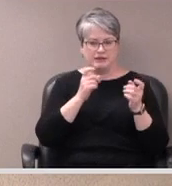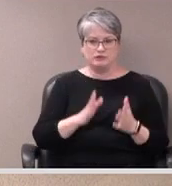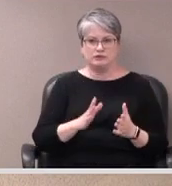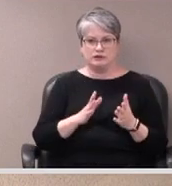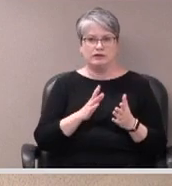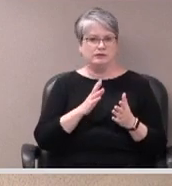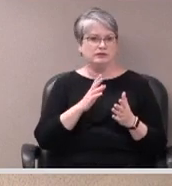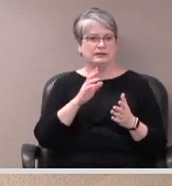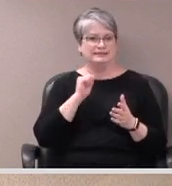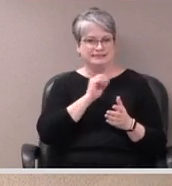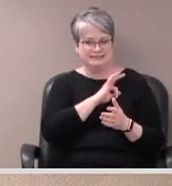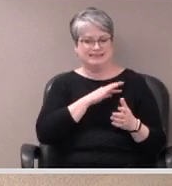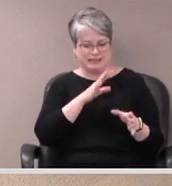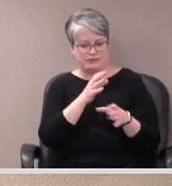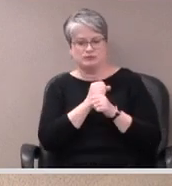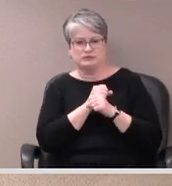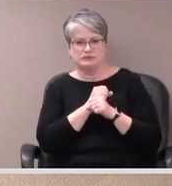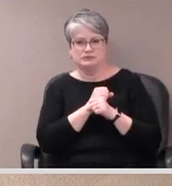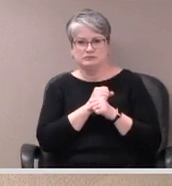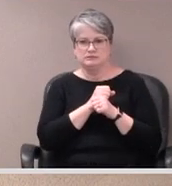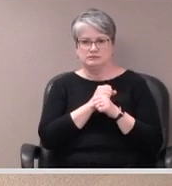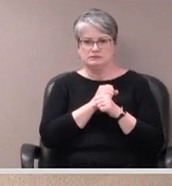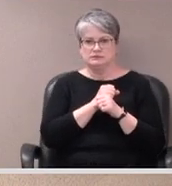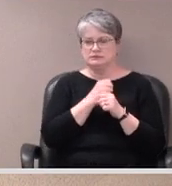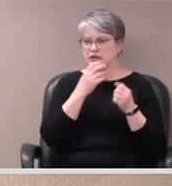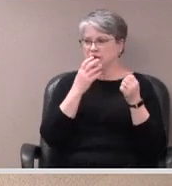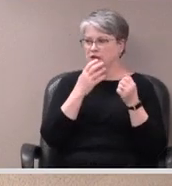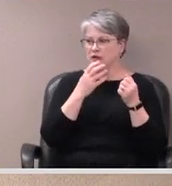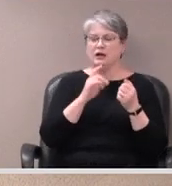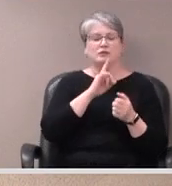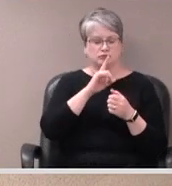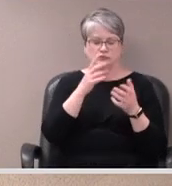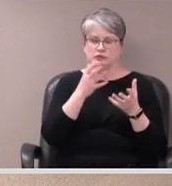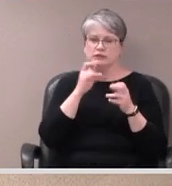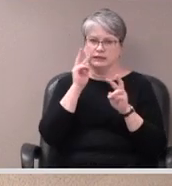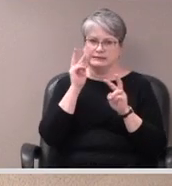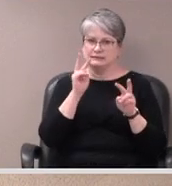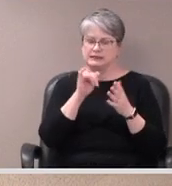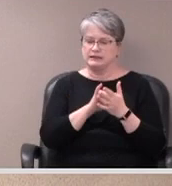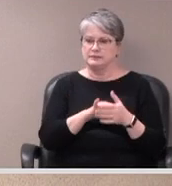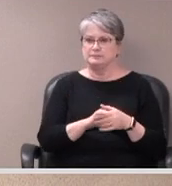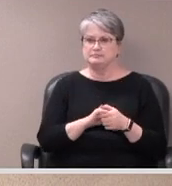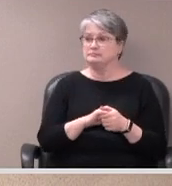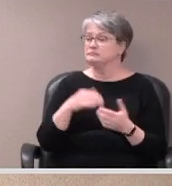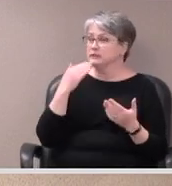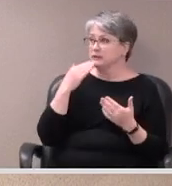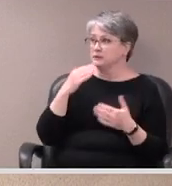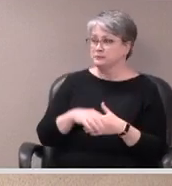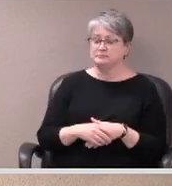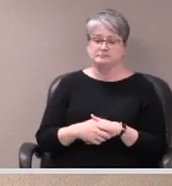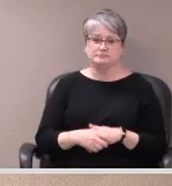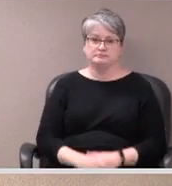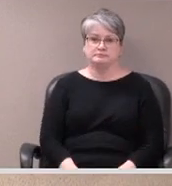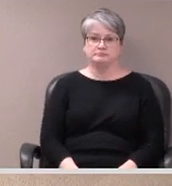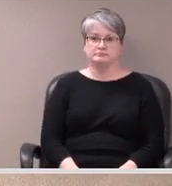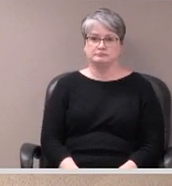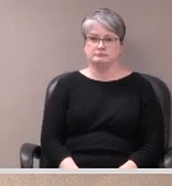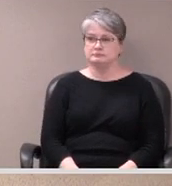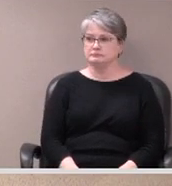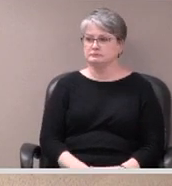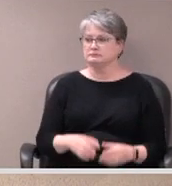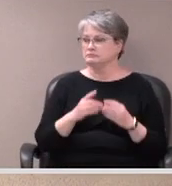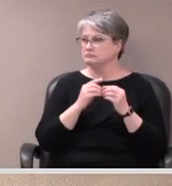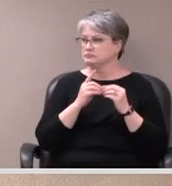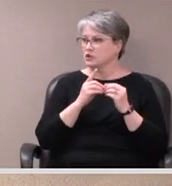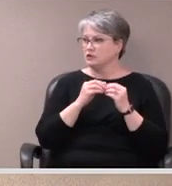personnel receives. And so I would definitely like to see that. Okay. Thank you. Thank you. One more,